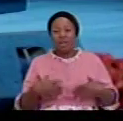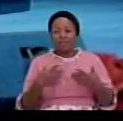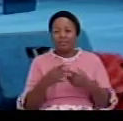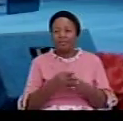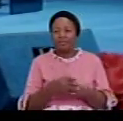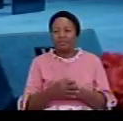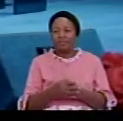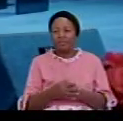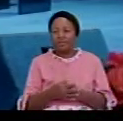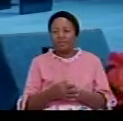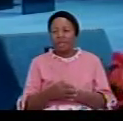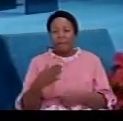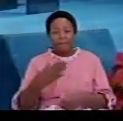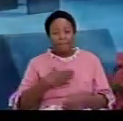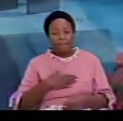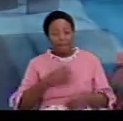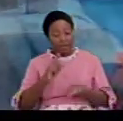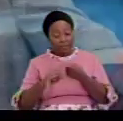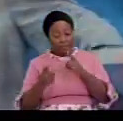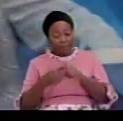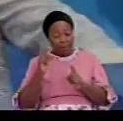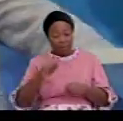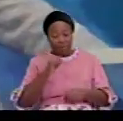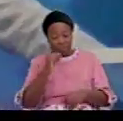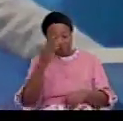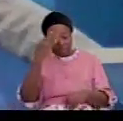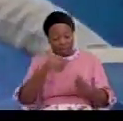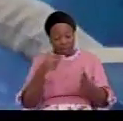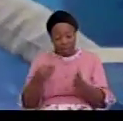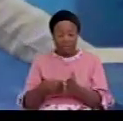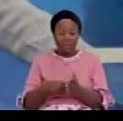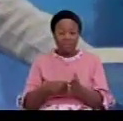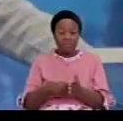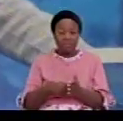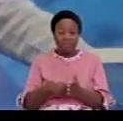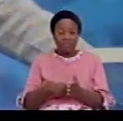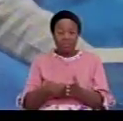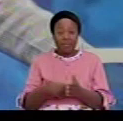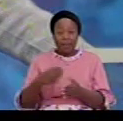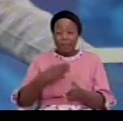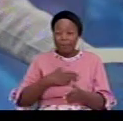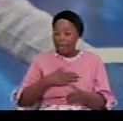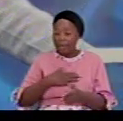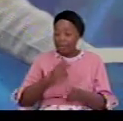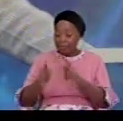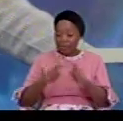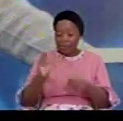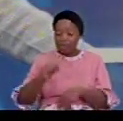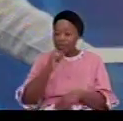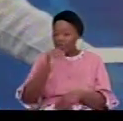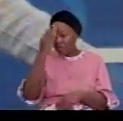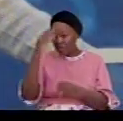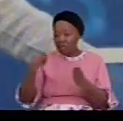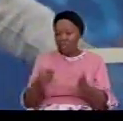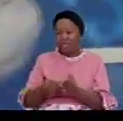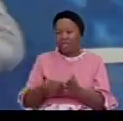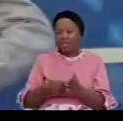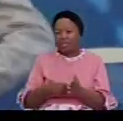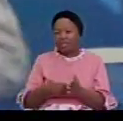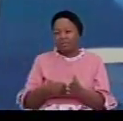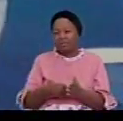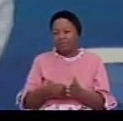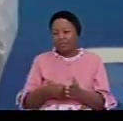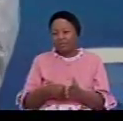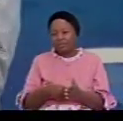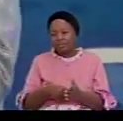My neighbor must not know this. My friends must not know this.